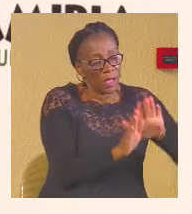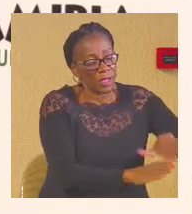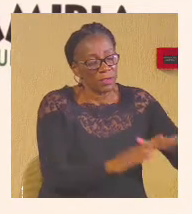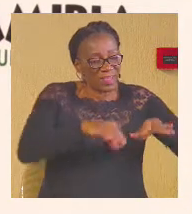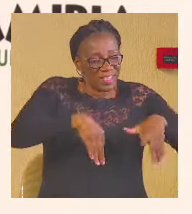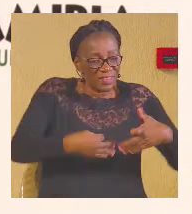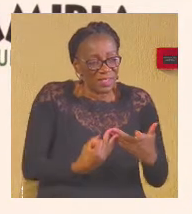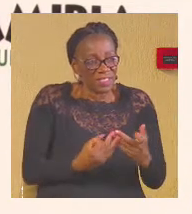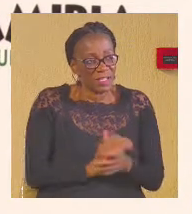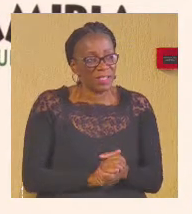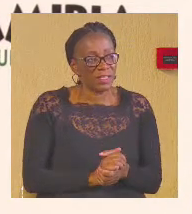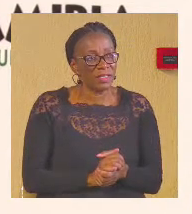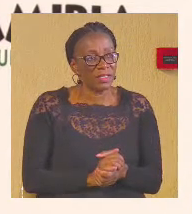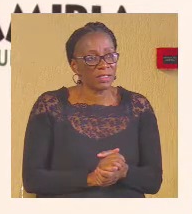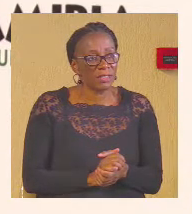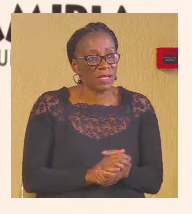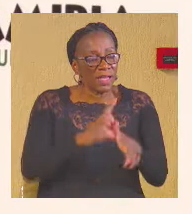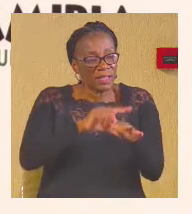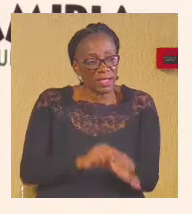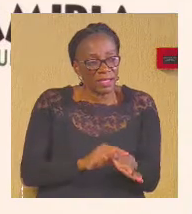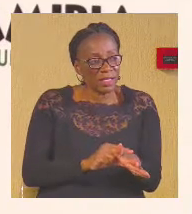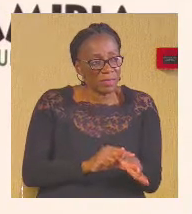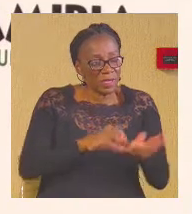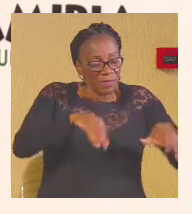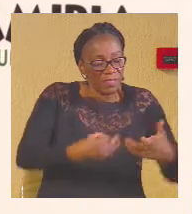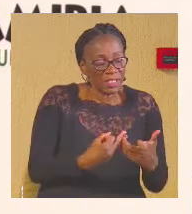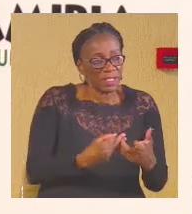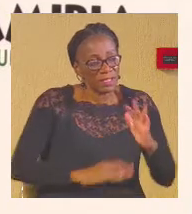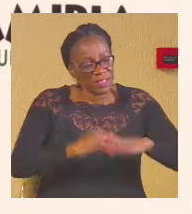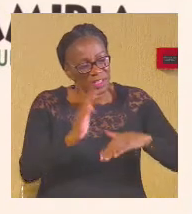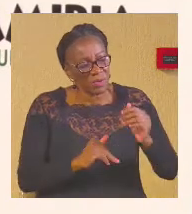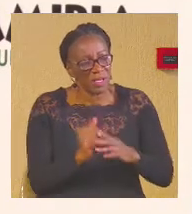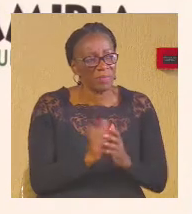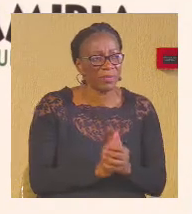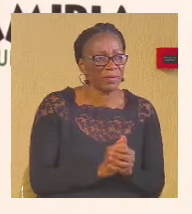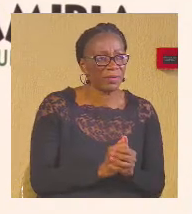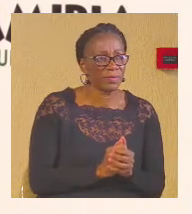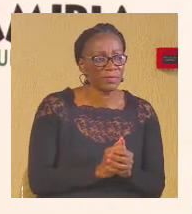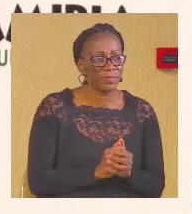that we are building, and so forth. You remember that we, for example, have